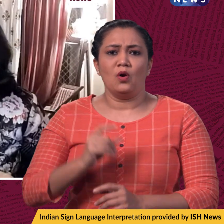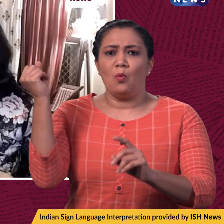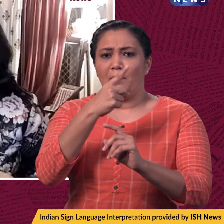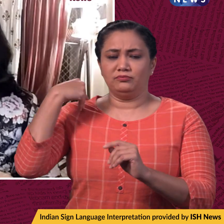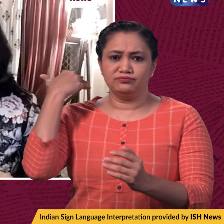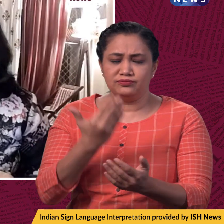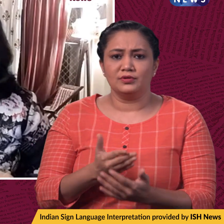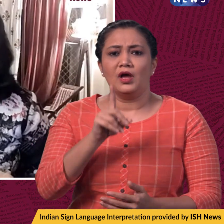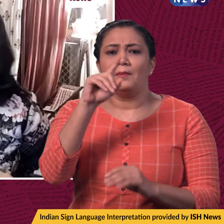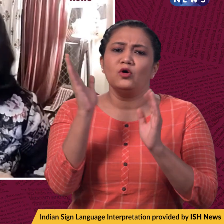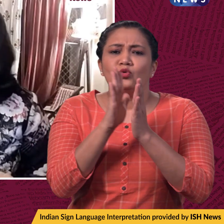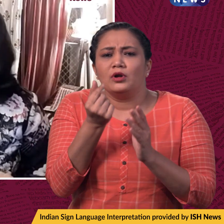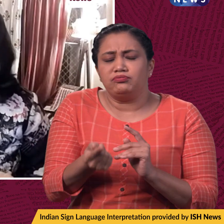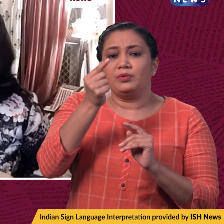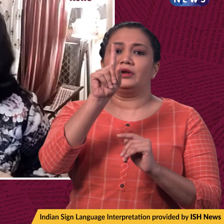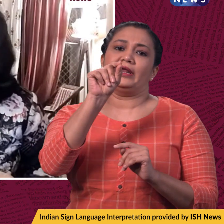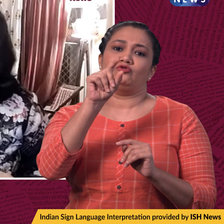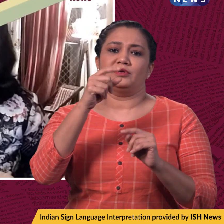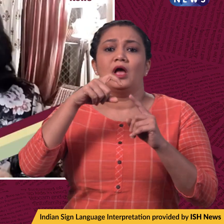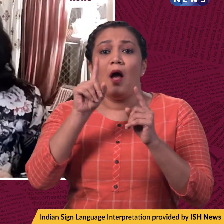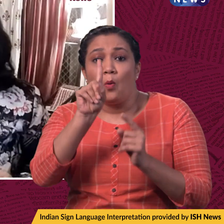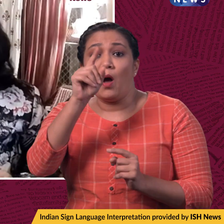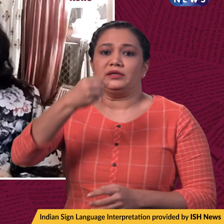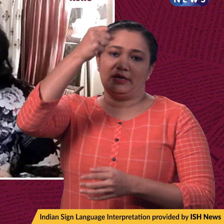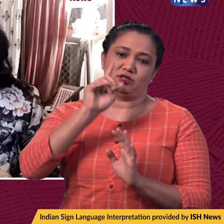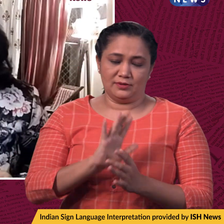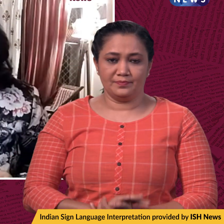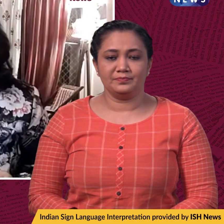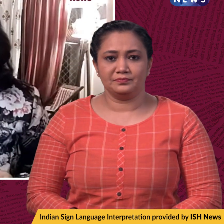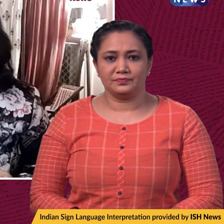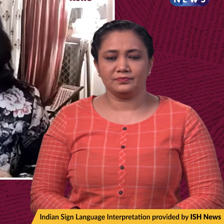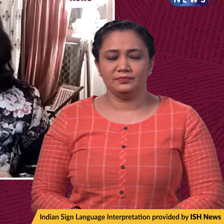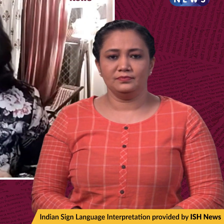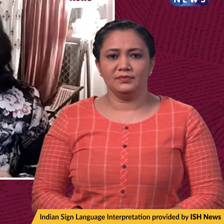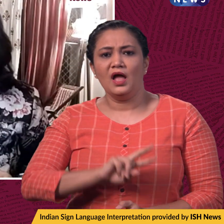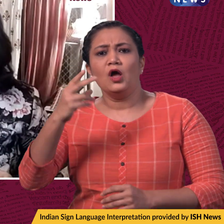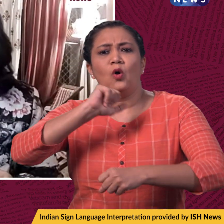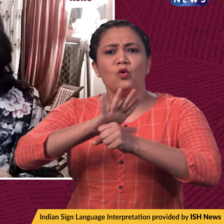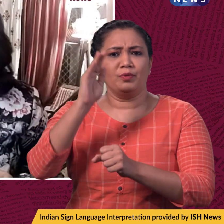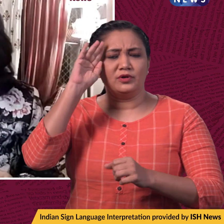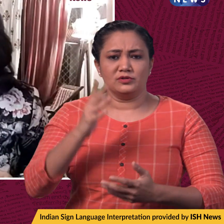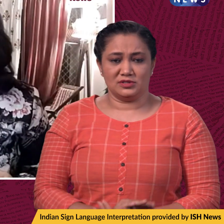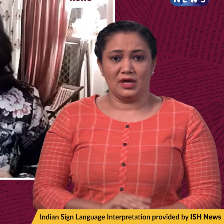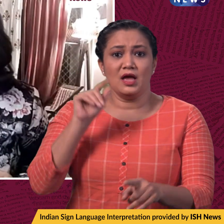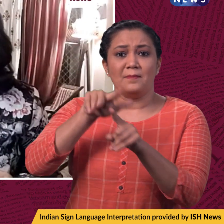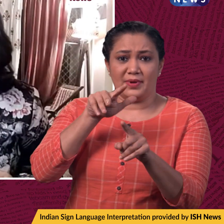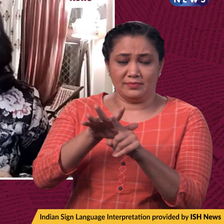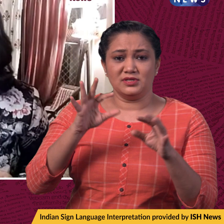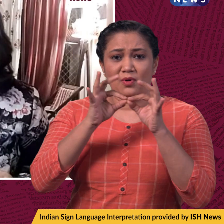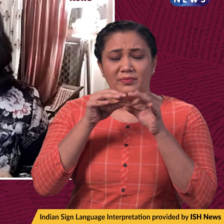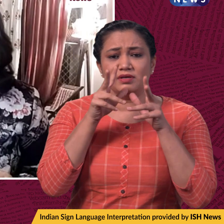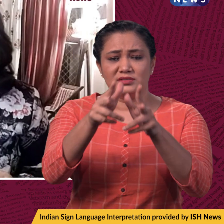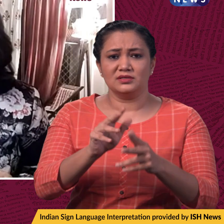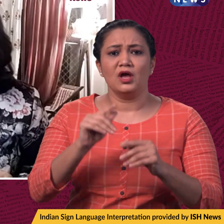in the last 1 month to about 10 rupees per kg. Moving away from the story now on to COVID, the BMC